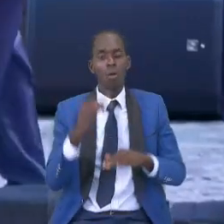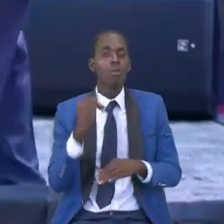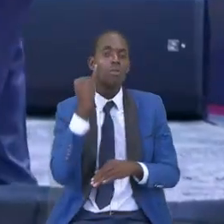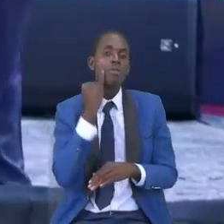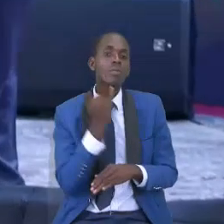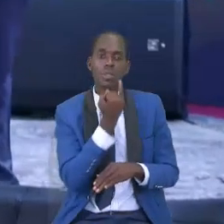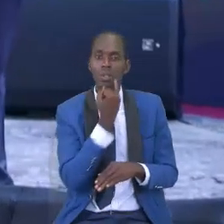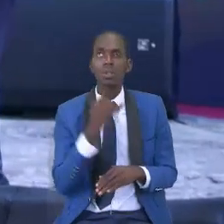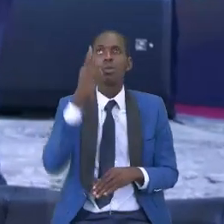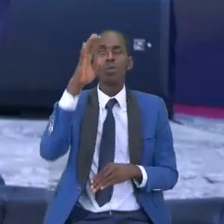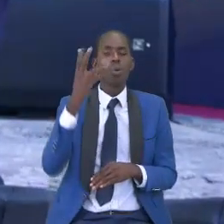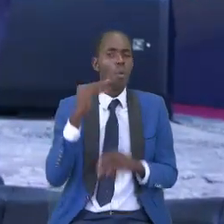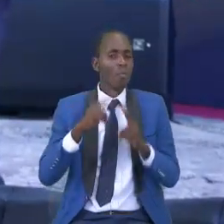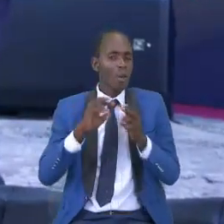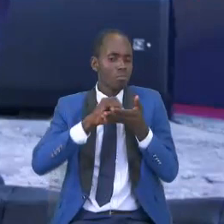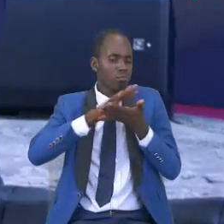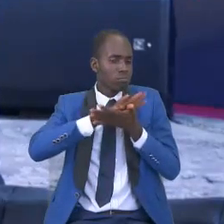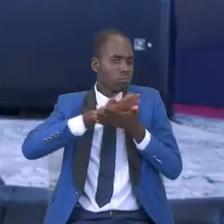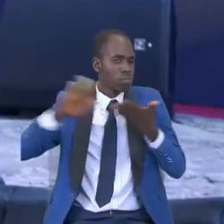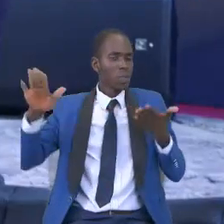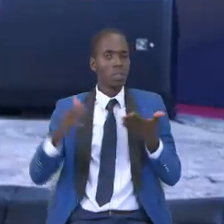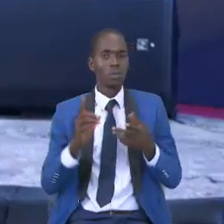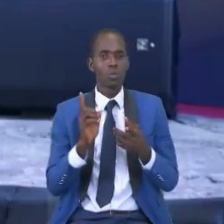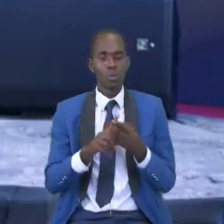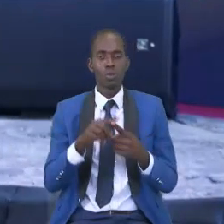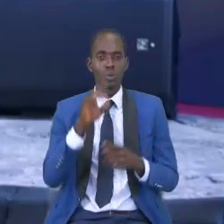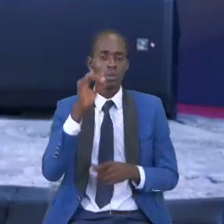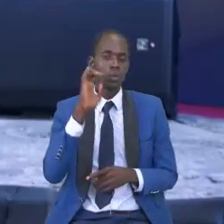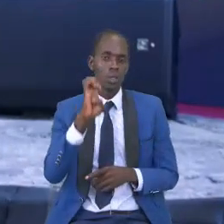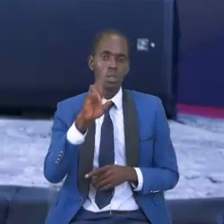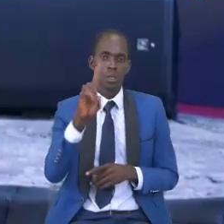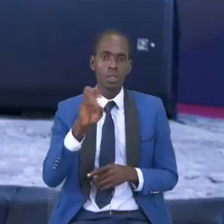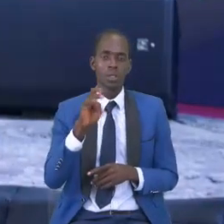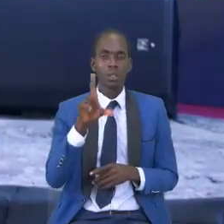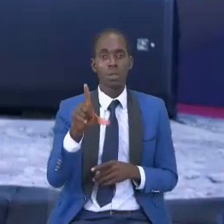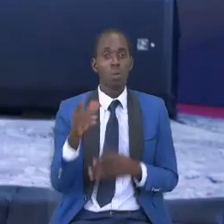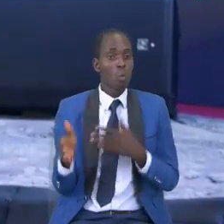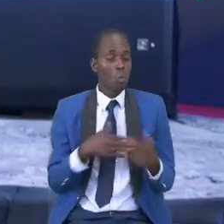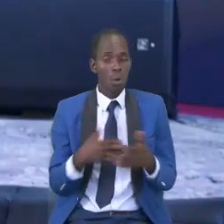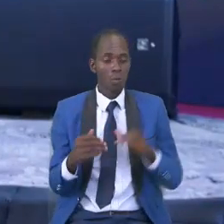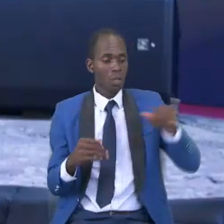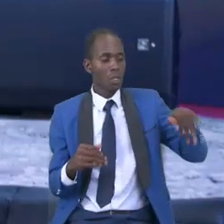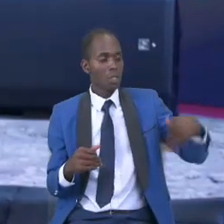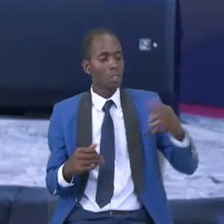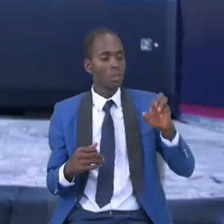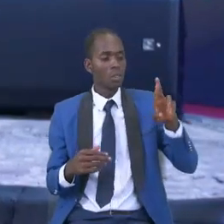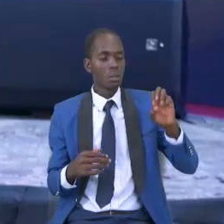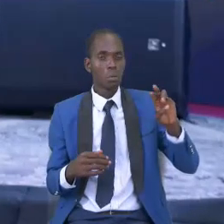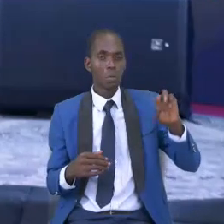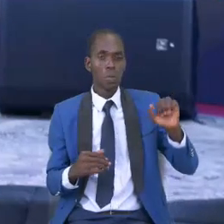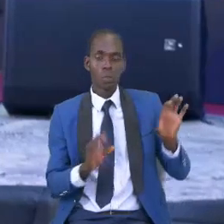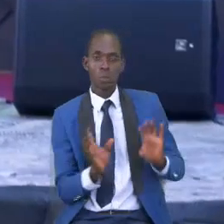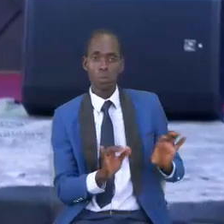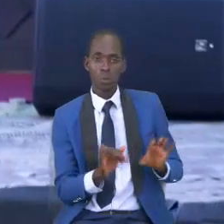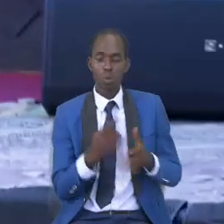God was very clear, was very definite to Ezekiel. Whatever Jeremiah is doing, whatever Isaiah is